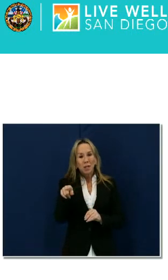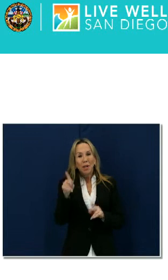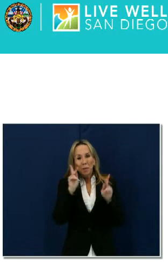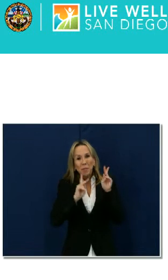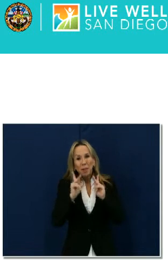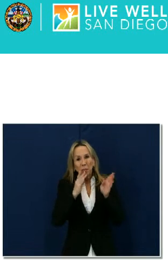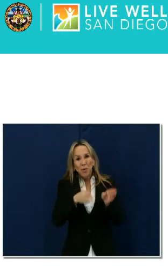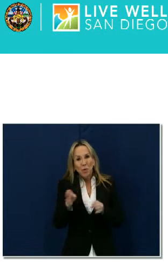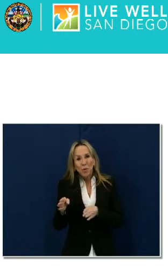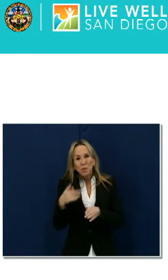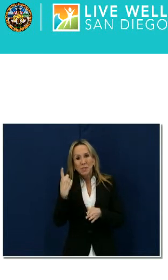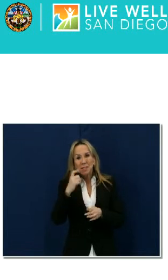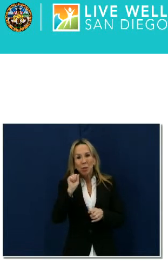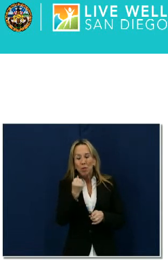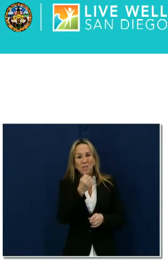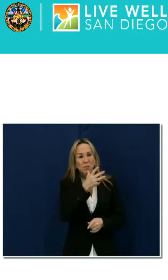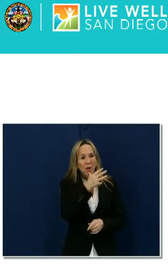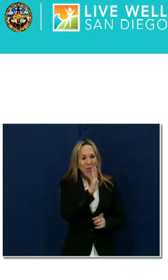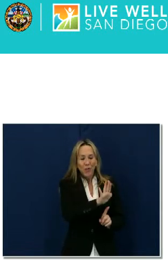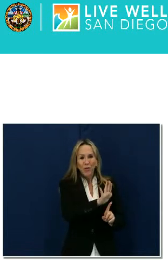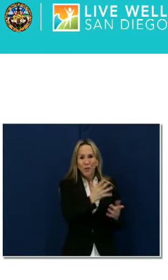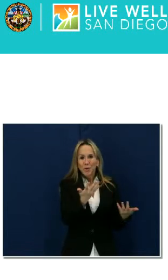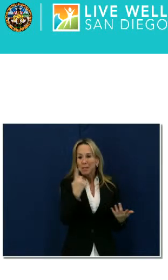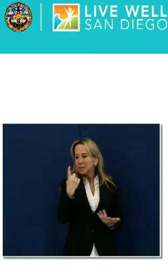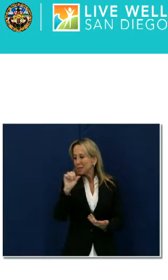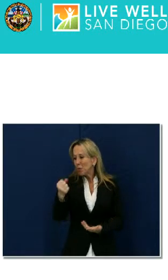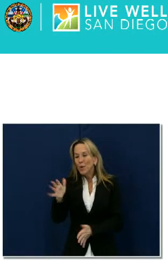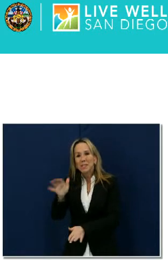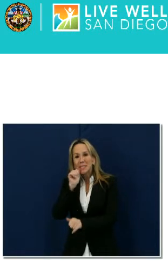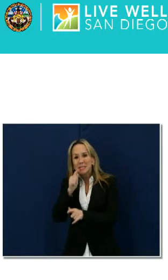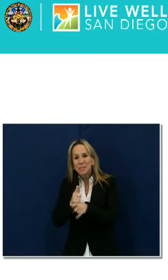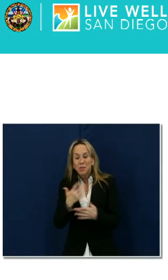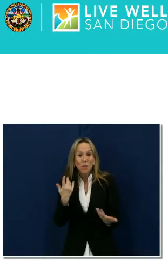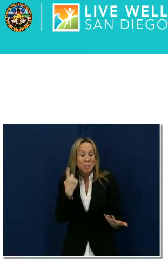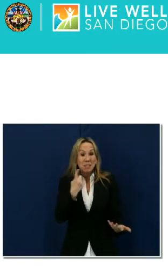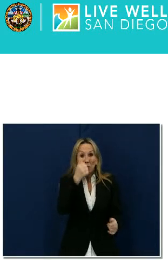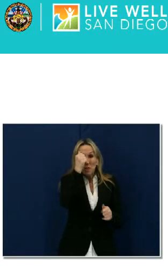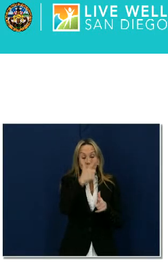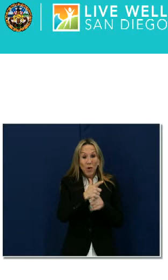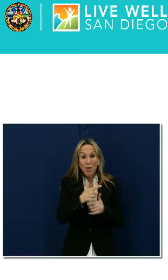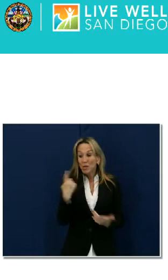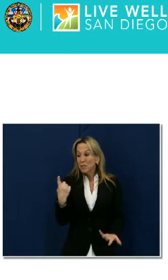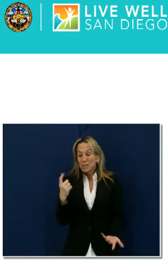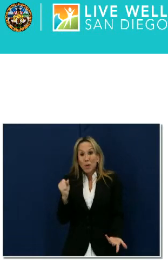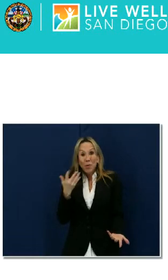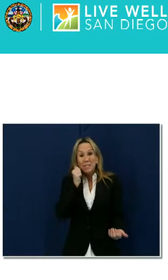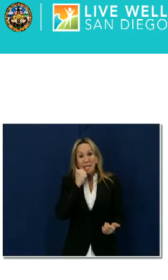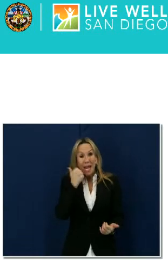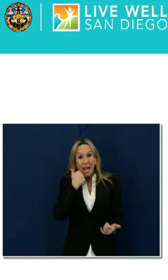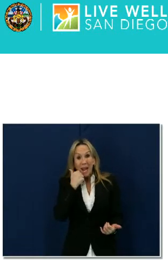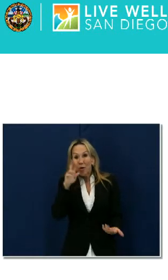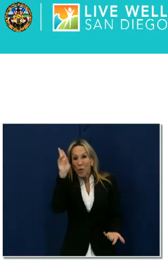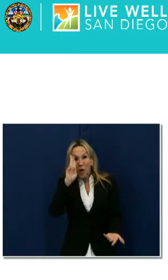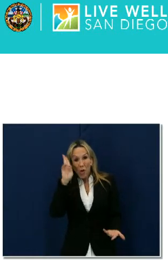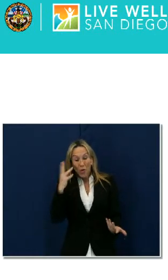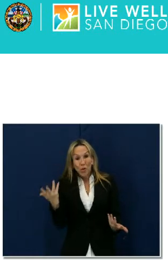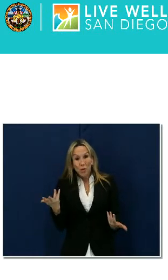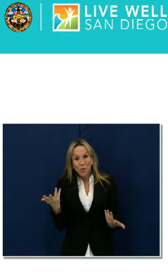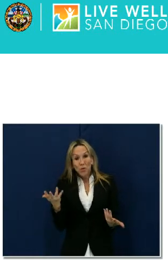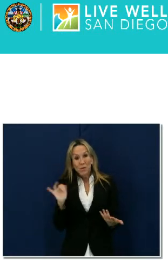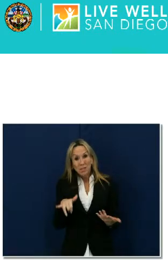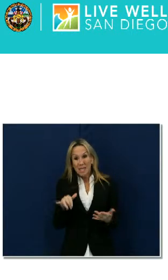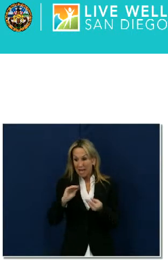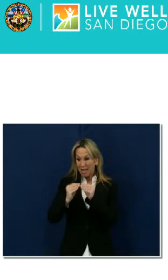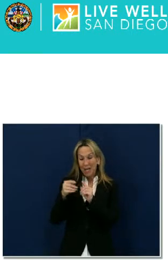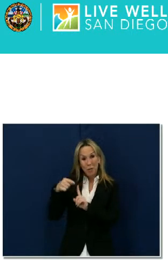mother, someone's father, someone's sister or brother, or someone's aunt or uncle. In the slide